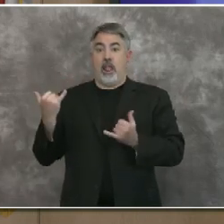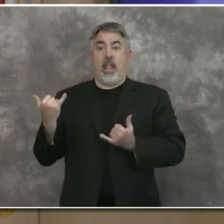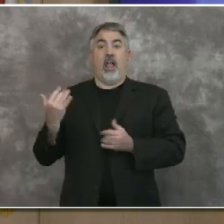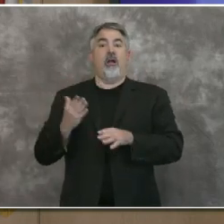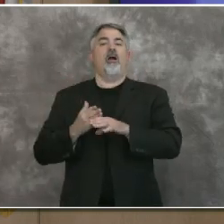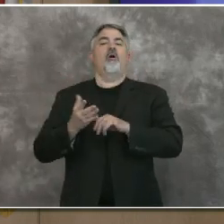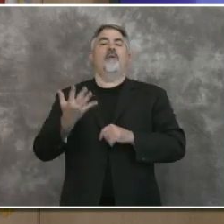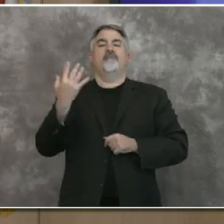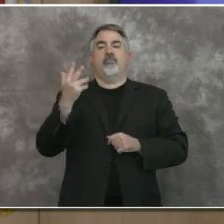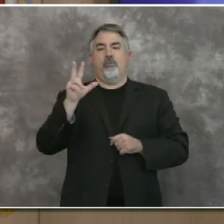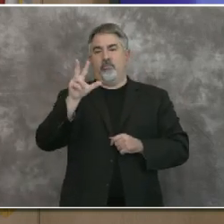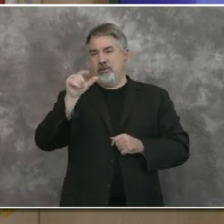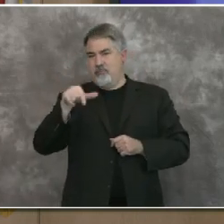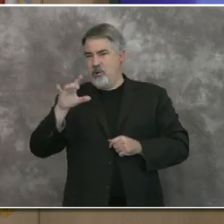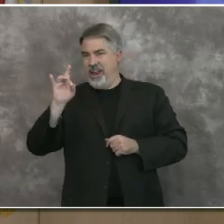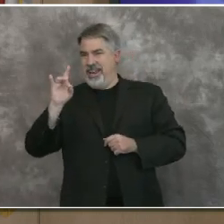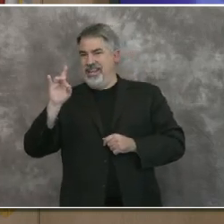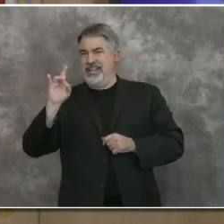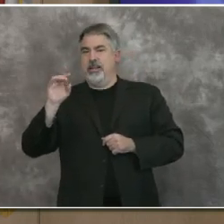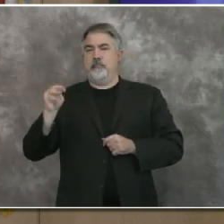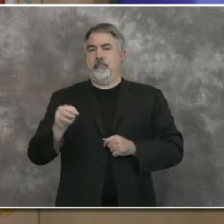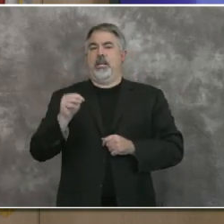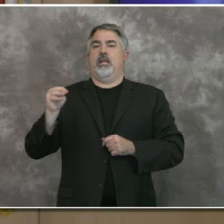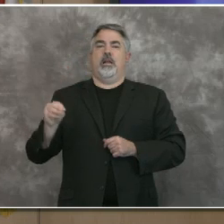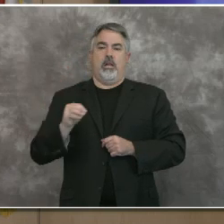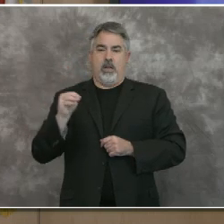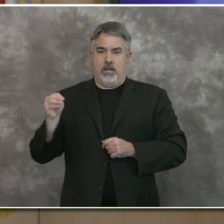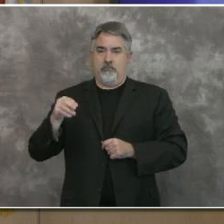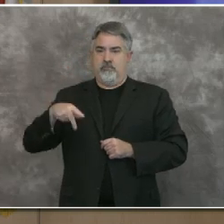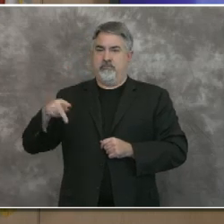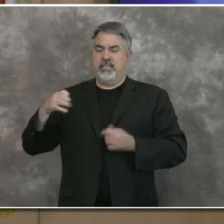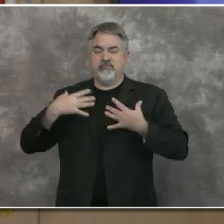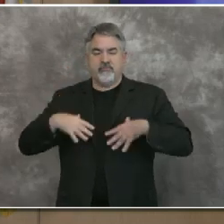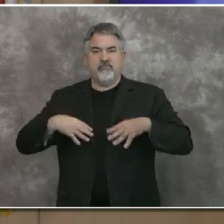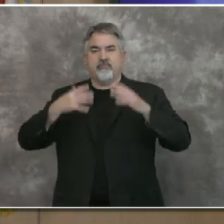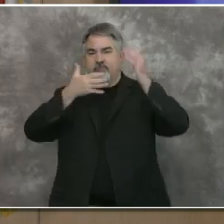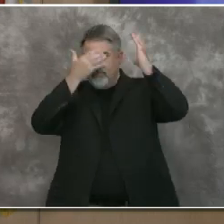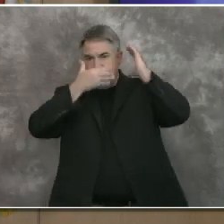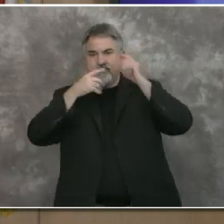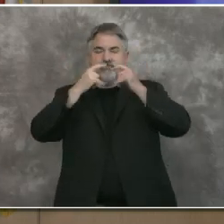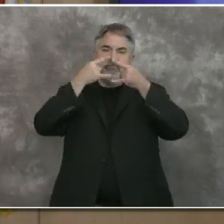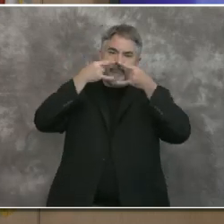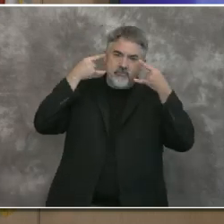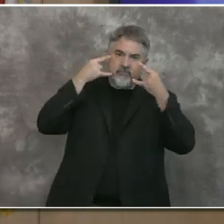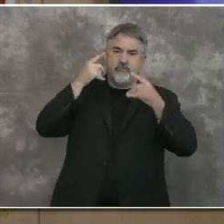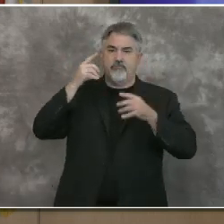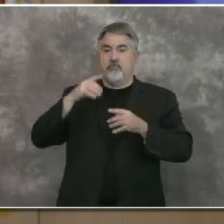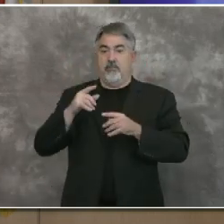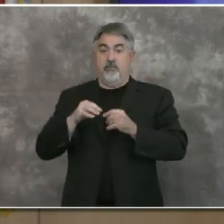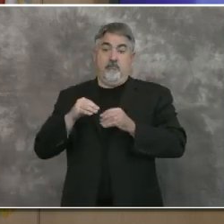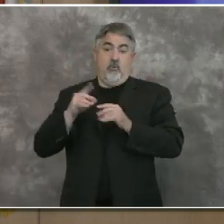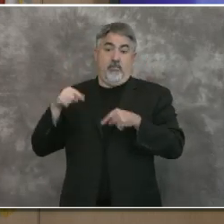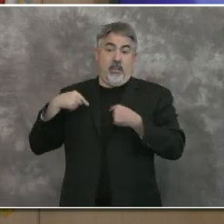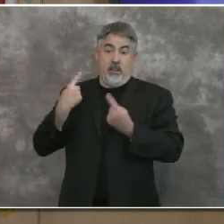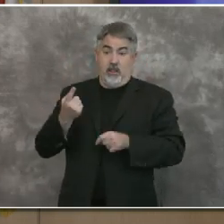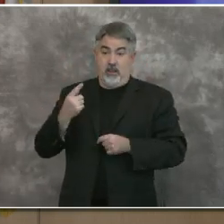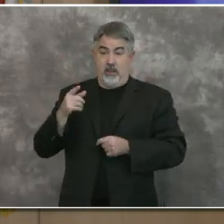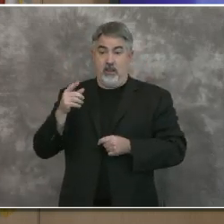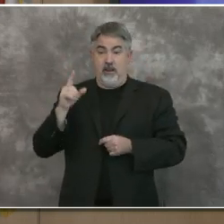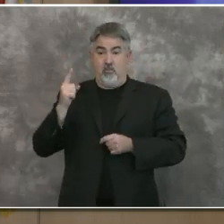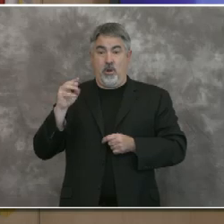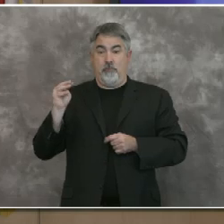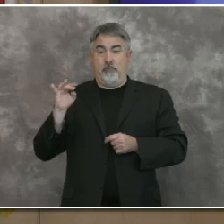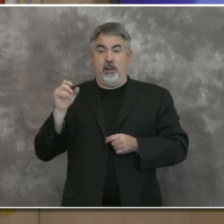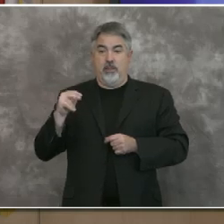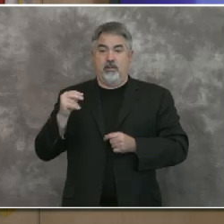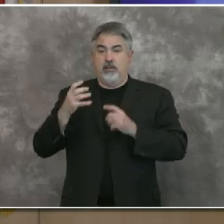3.8 million individual items of personal protective equipment that's been distributed. That includes more than 1 million N95